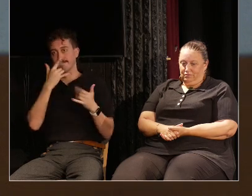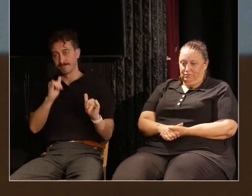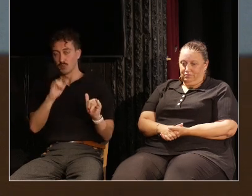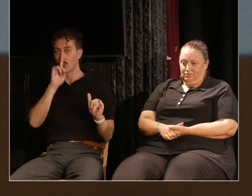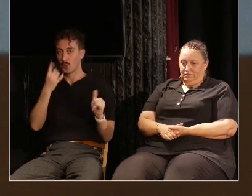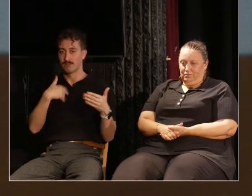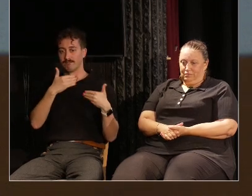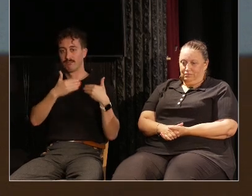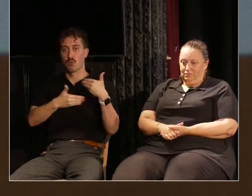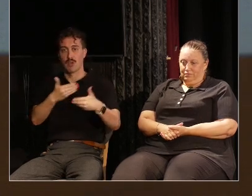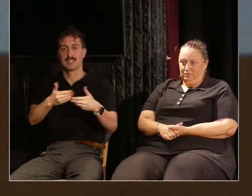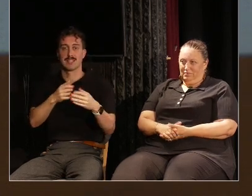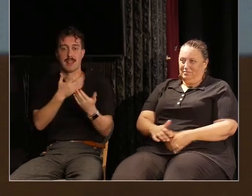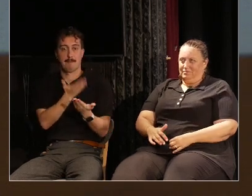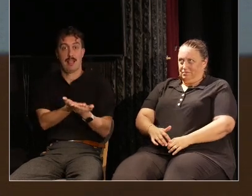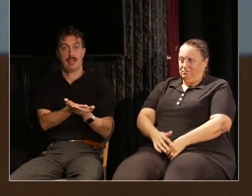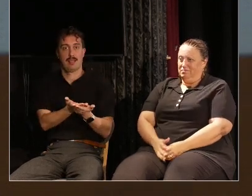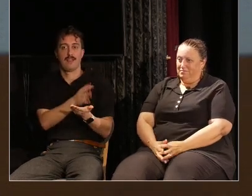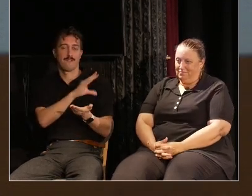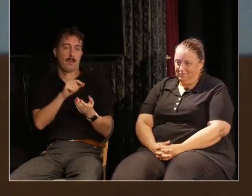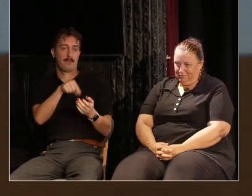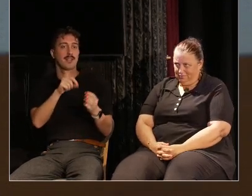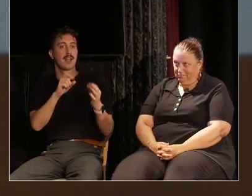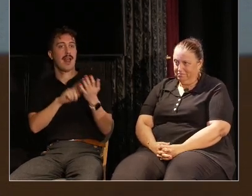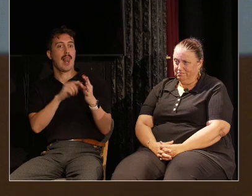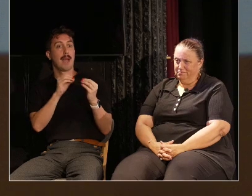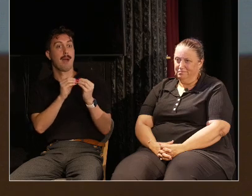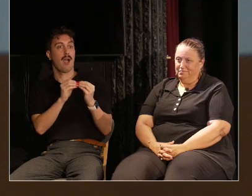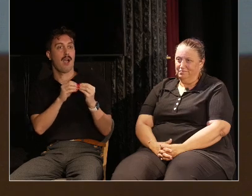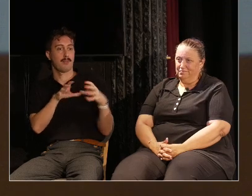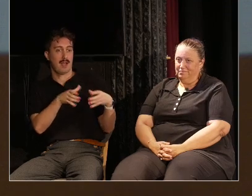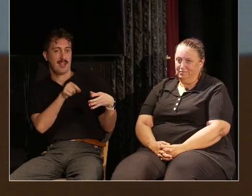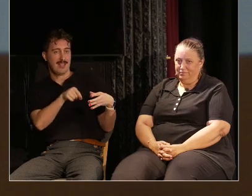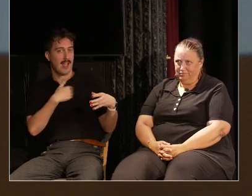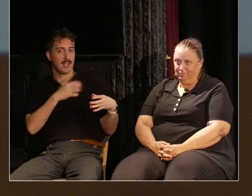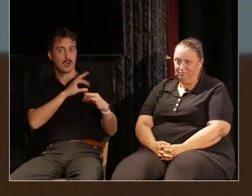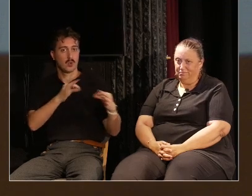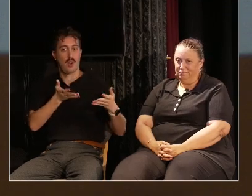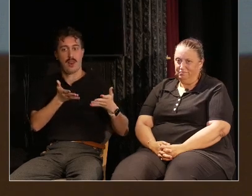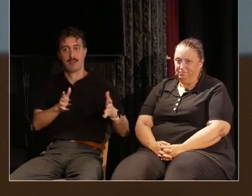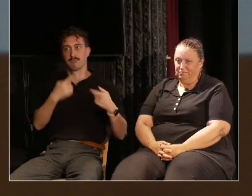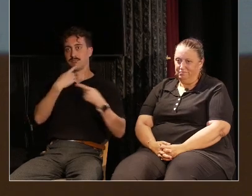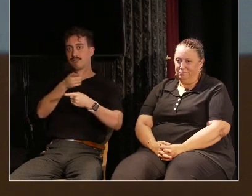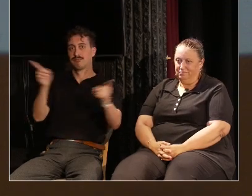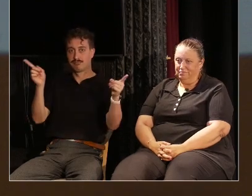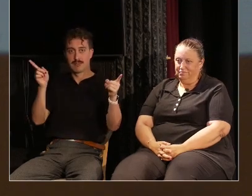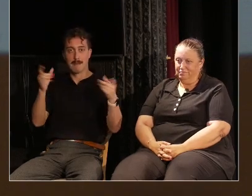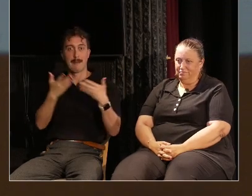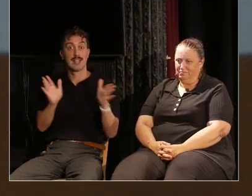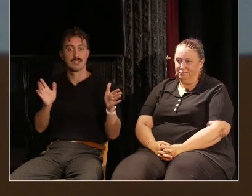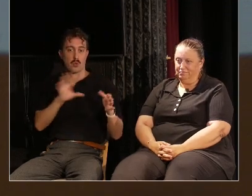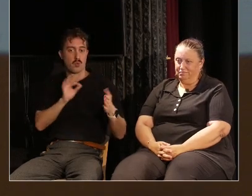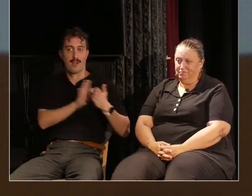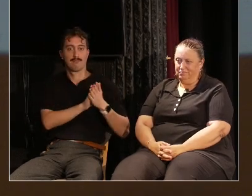progress the bill the Labor Party had. They didn't make it known publicly, and so they didn't advance it. But obviously, we would like